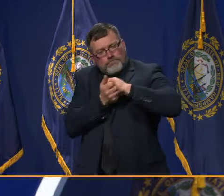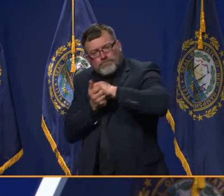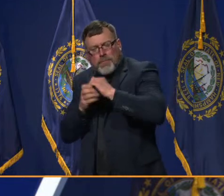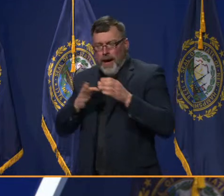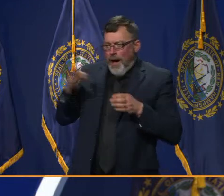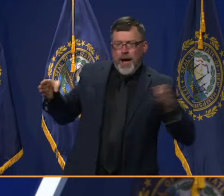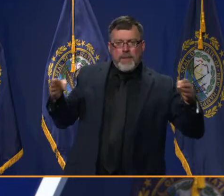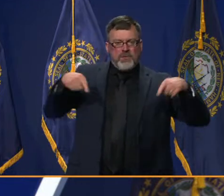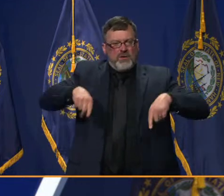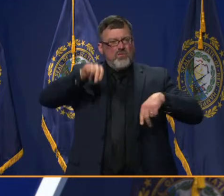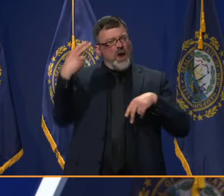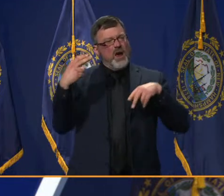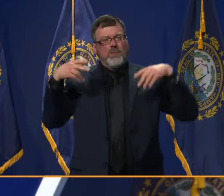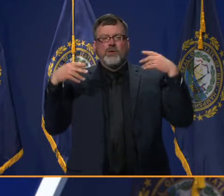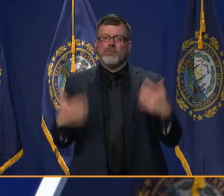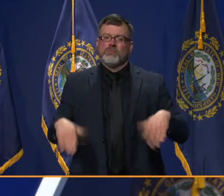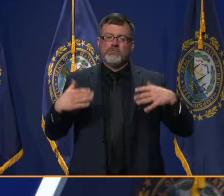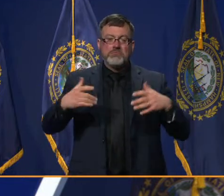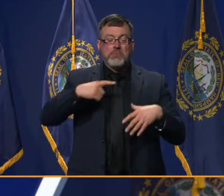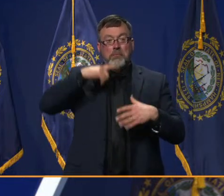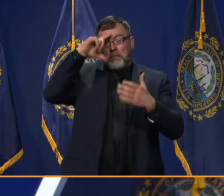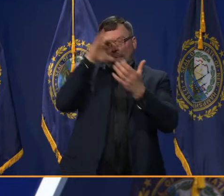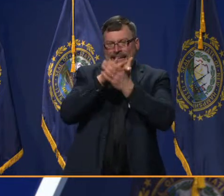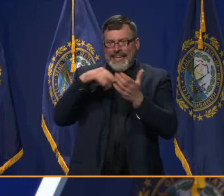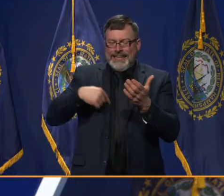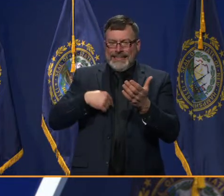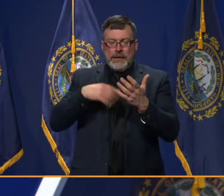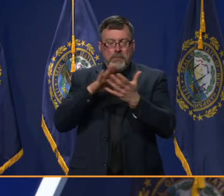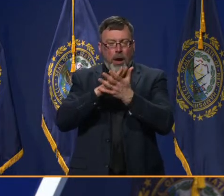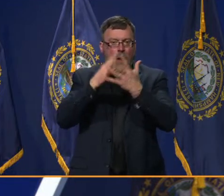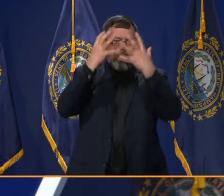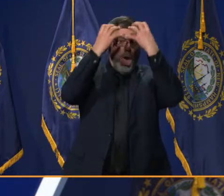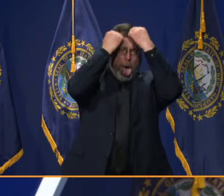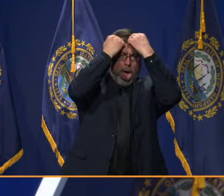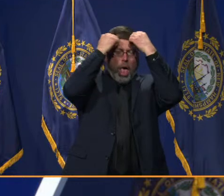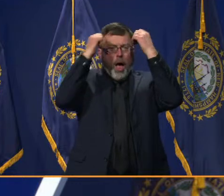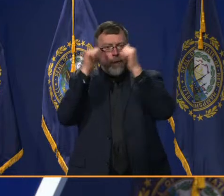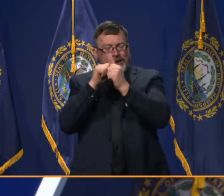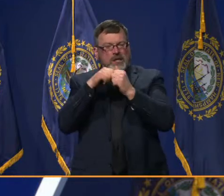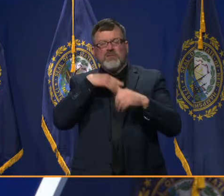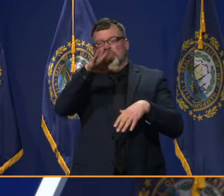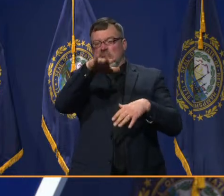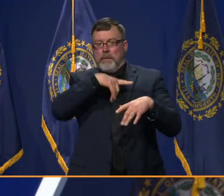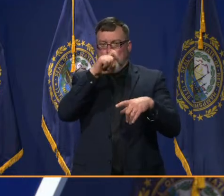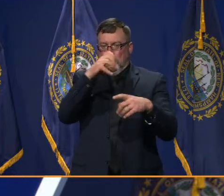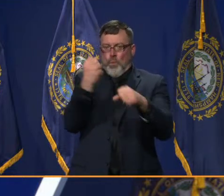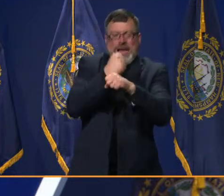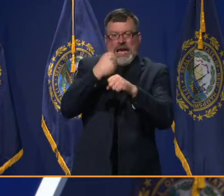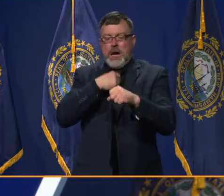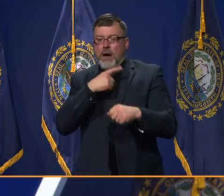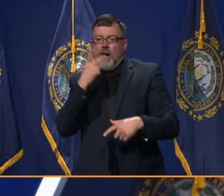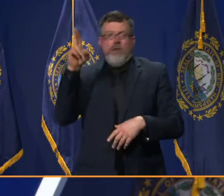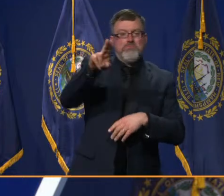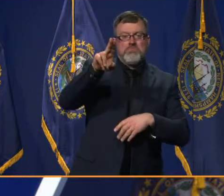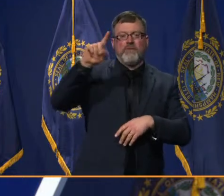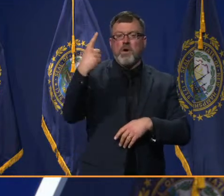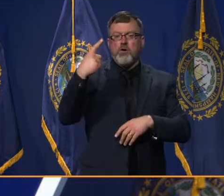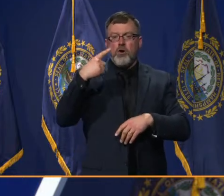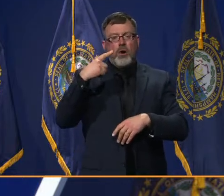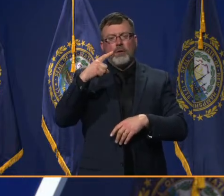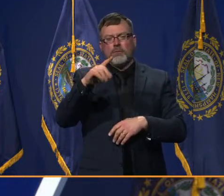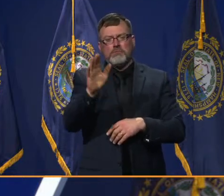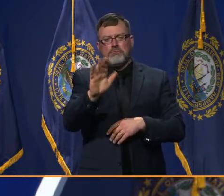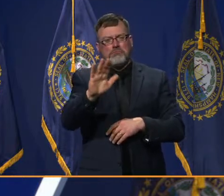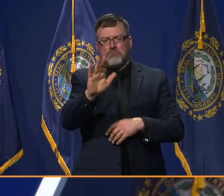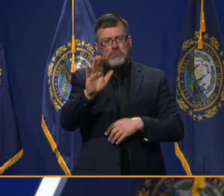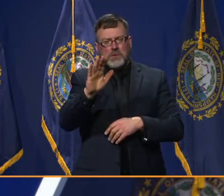so preoccupied in winning an argument that we're driven to this false security of political validation via our political party or